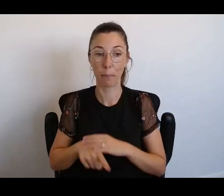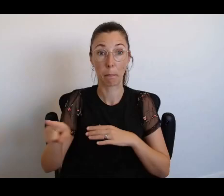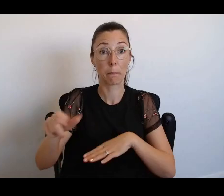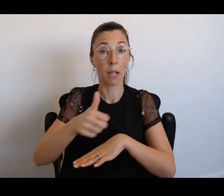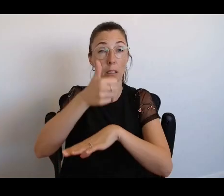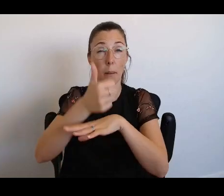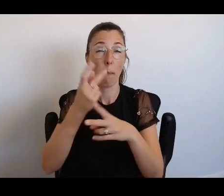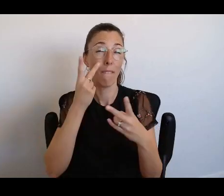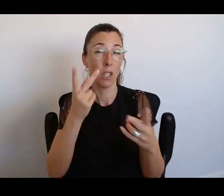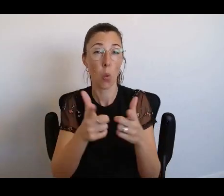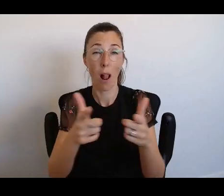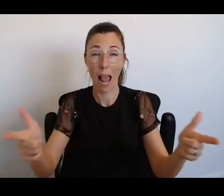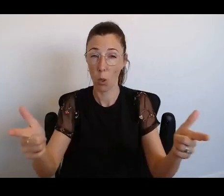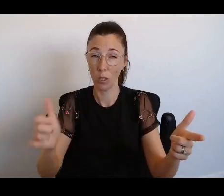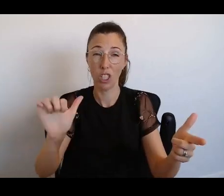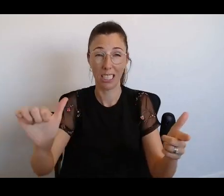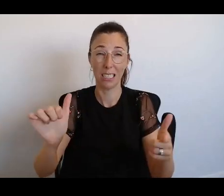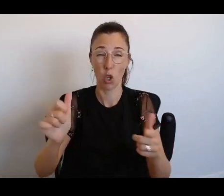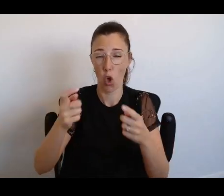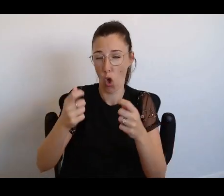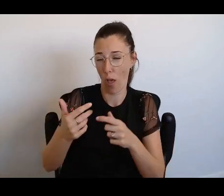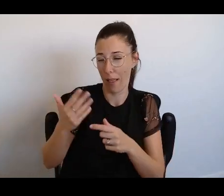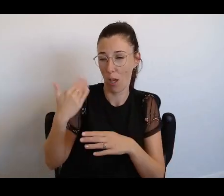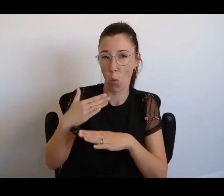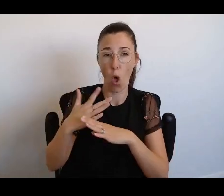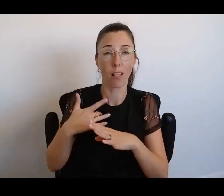career continues to build on. And so artists